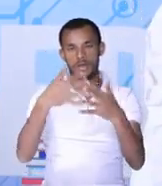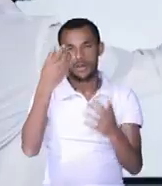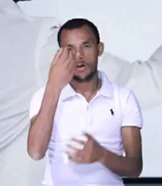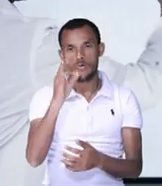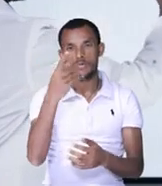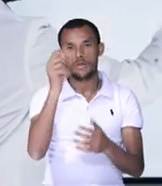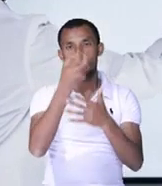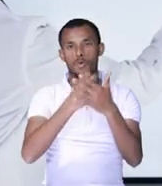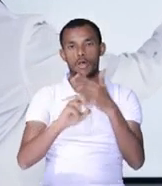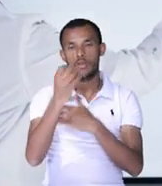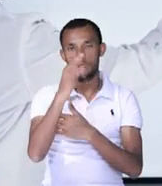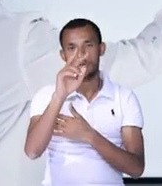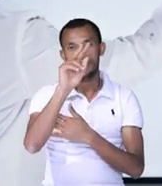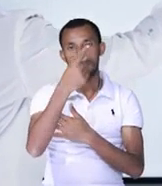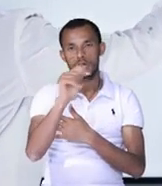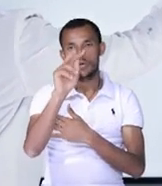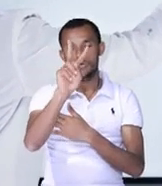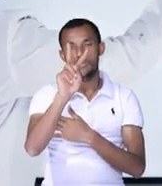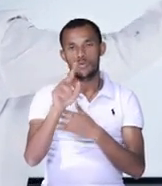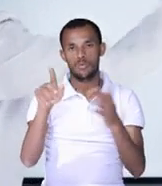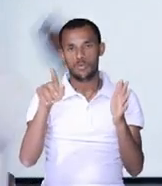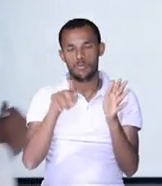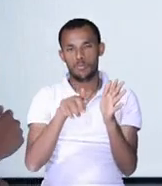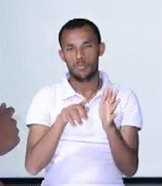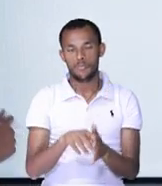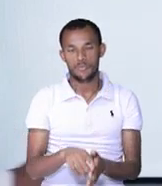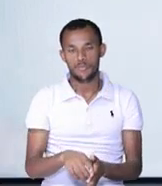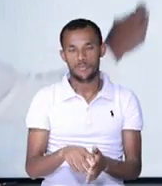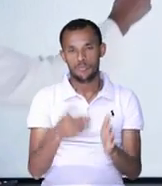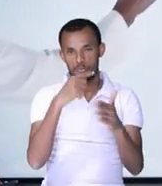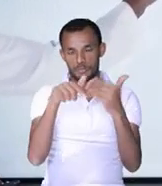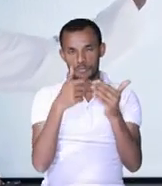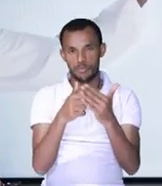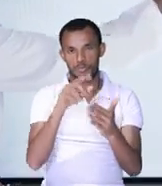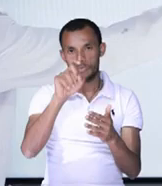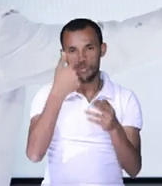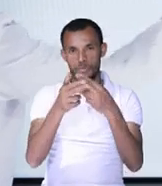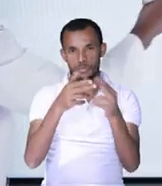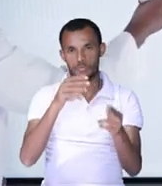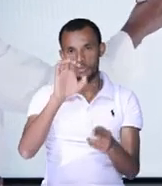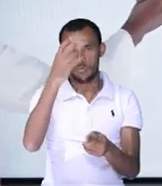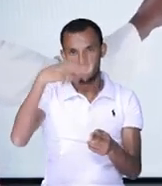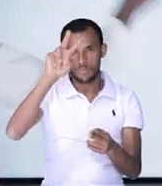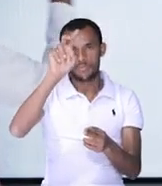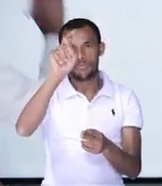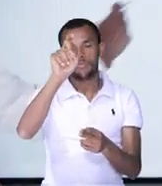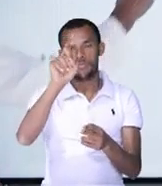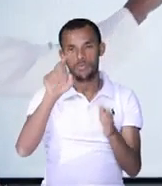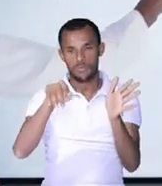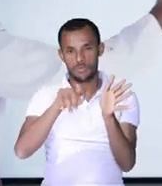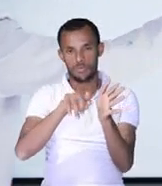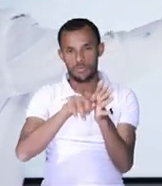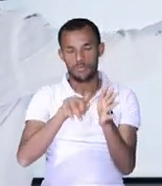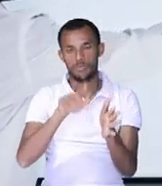of the product of the two. This minus, this you take the product. Therefore, x times e raised to x here,